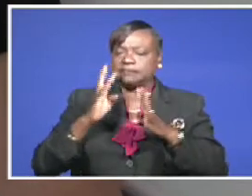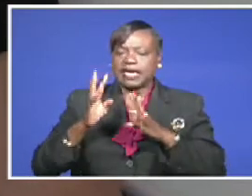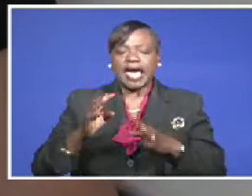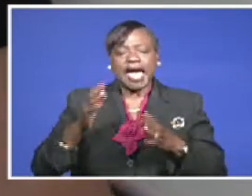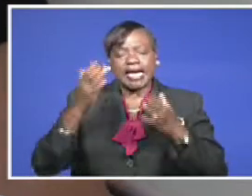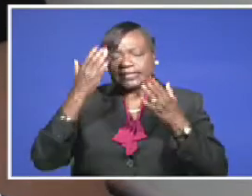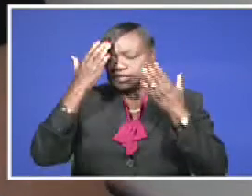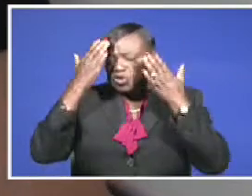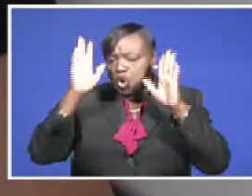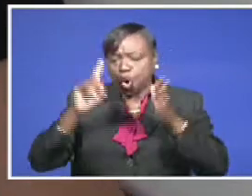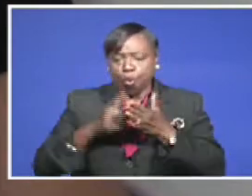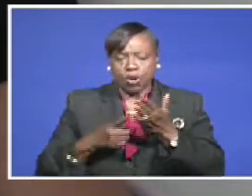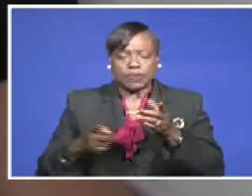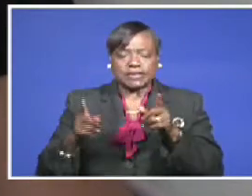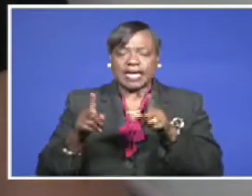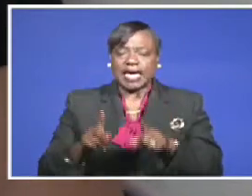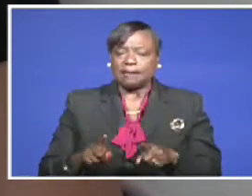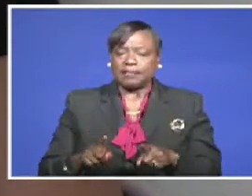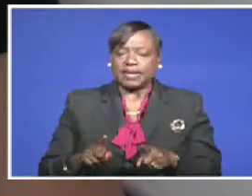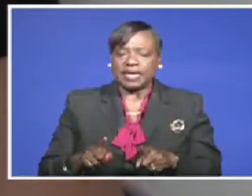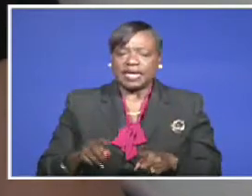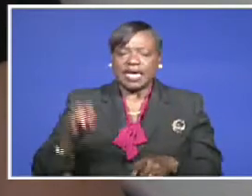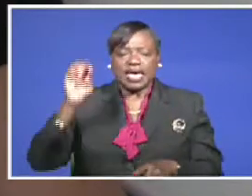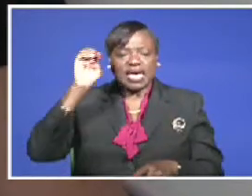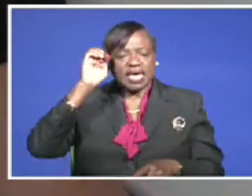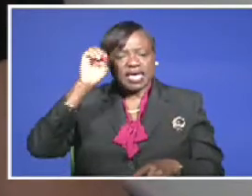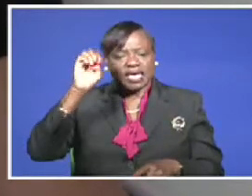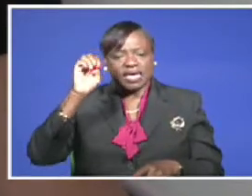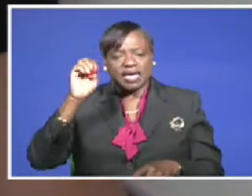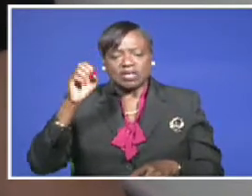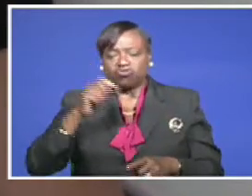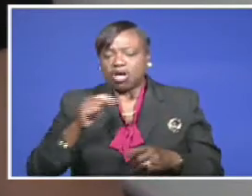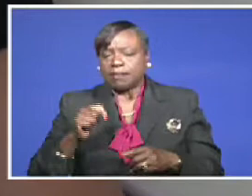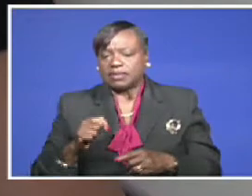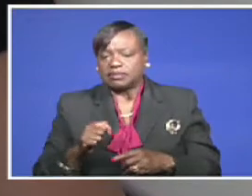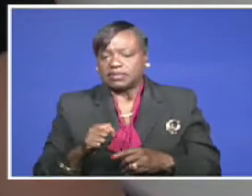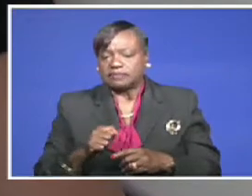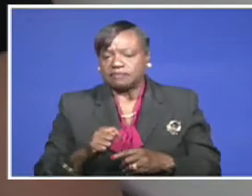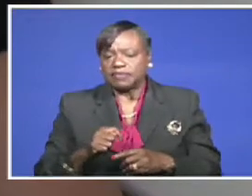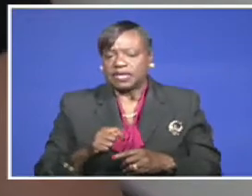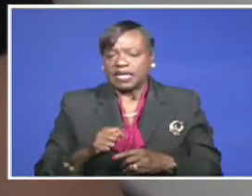Leibold explained to me that because he had trimethoxazole 21,